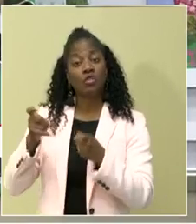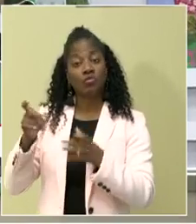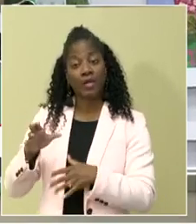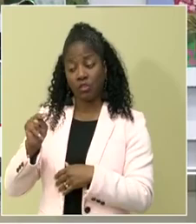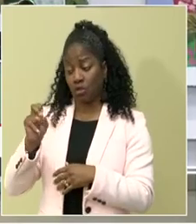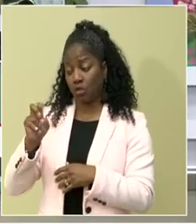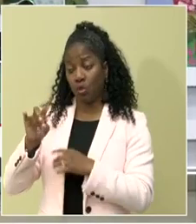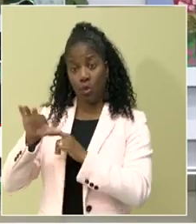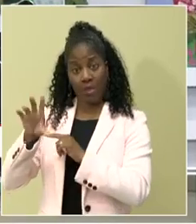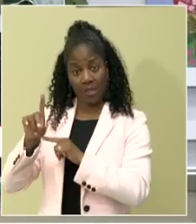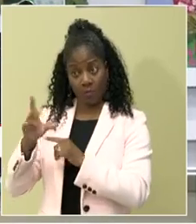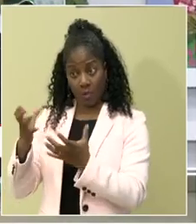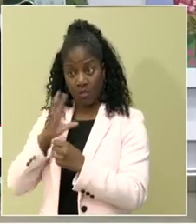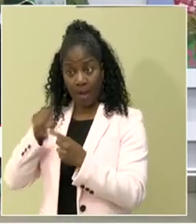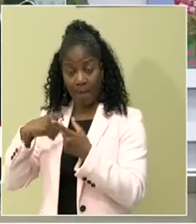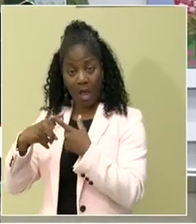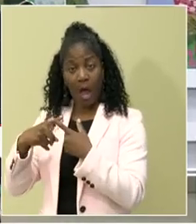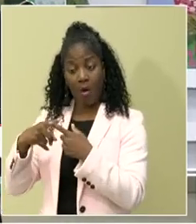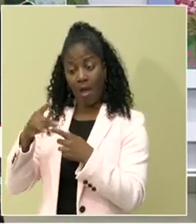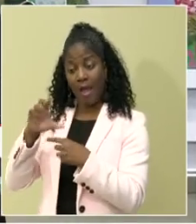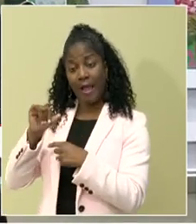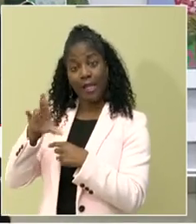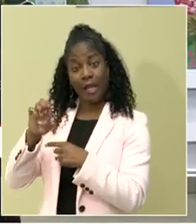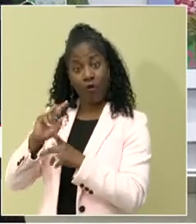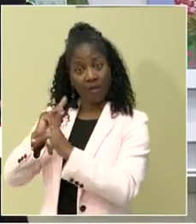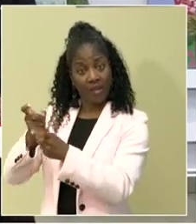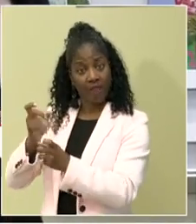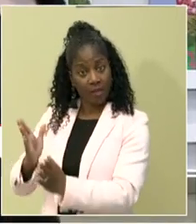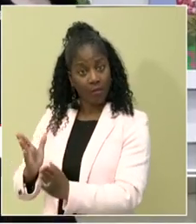want to talk about caregiving a little bit and our focus?